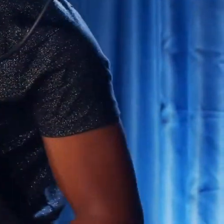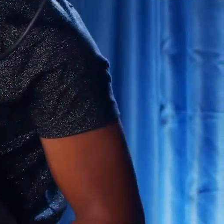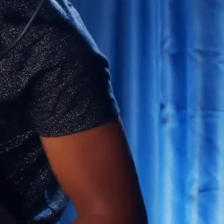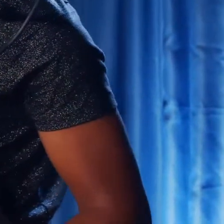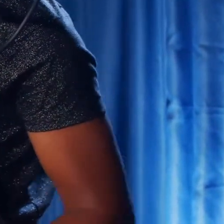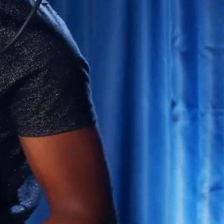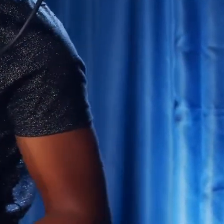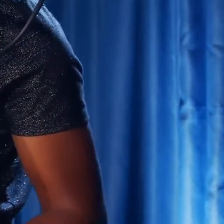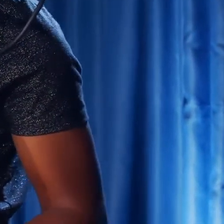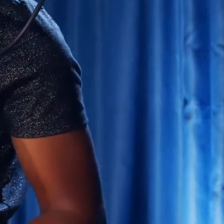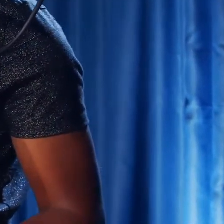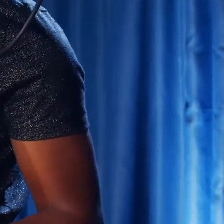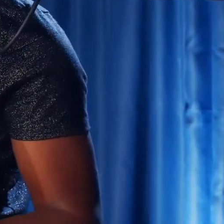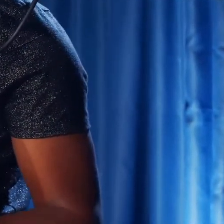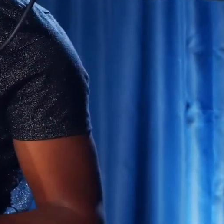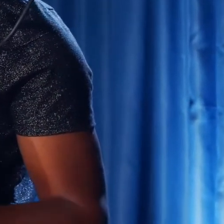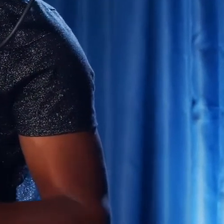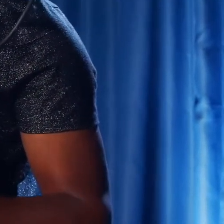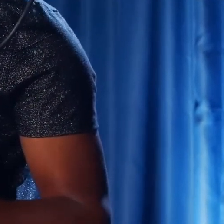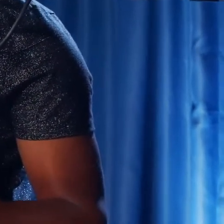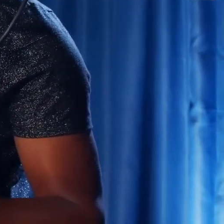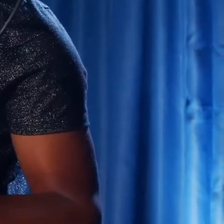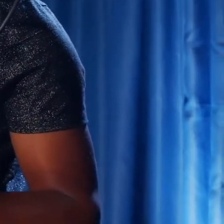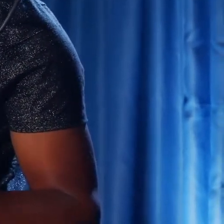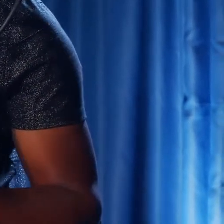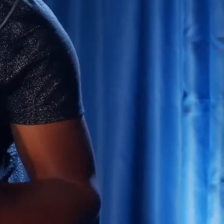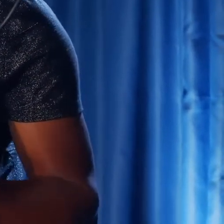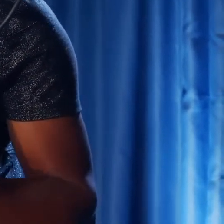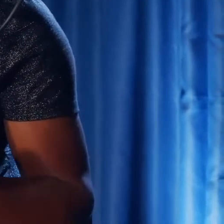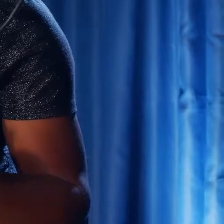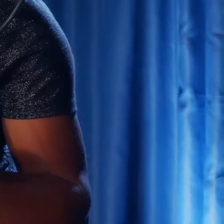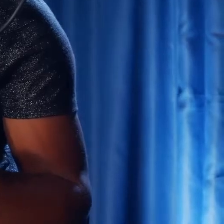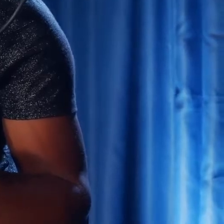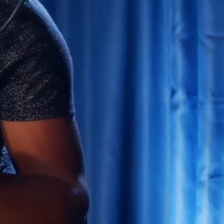All right, and the winner for collaboration goes to